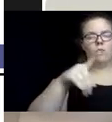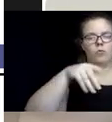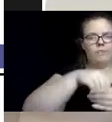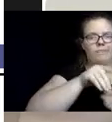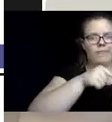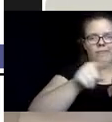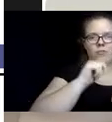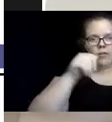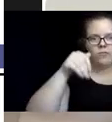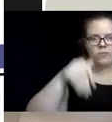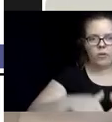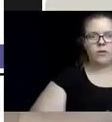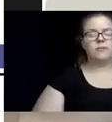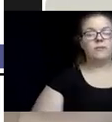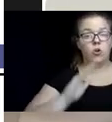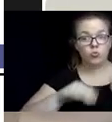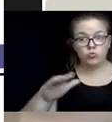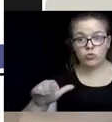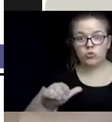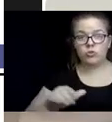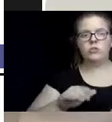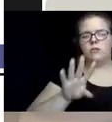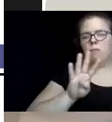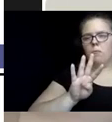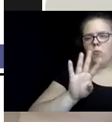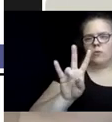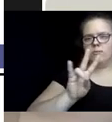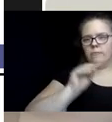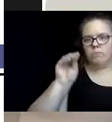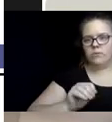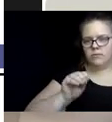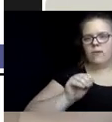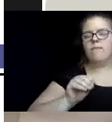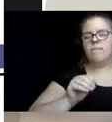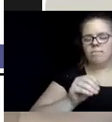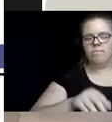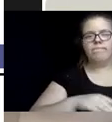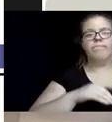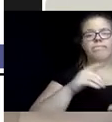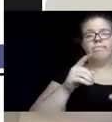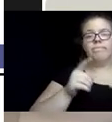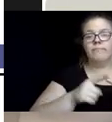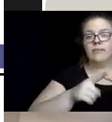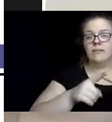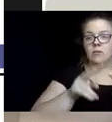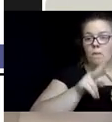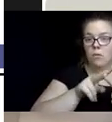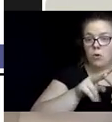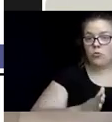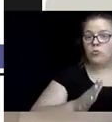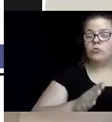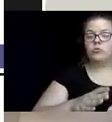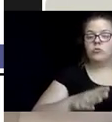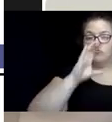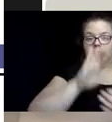The children, 47% of the time. Spouses and partners, another